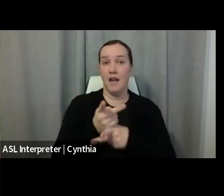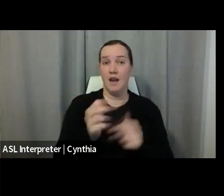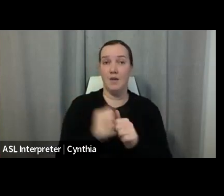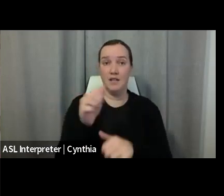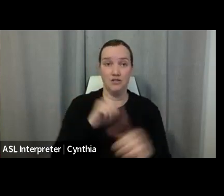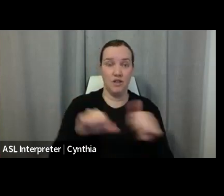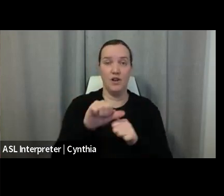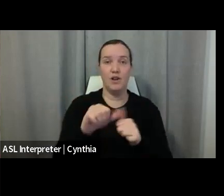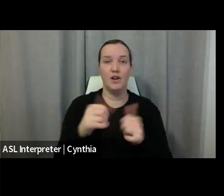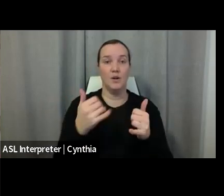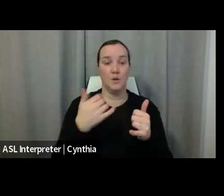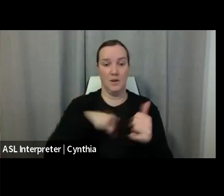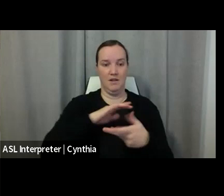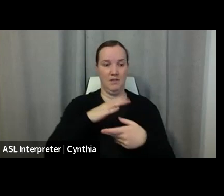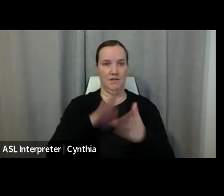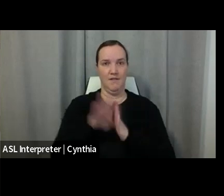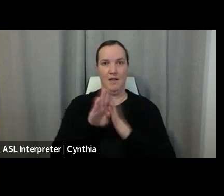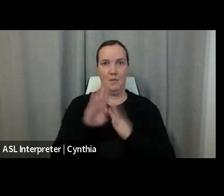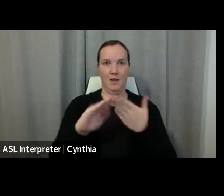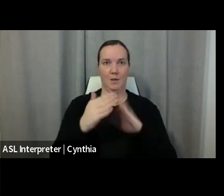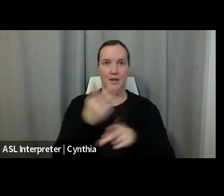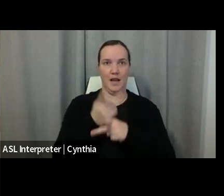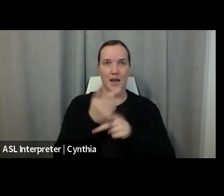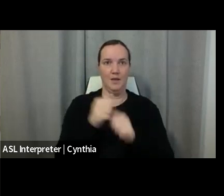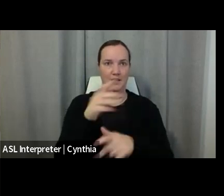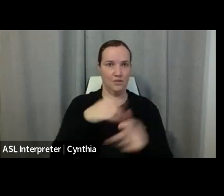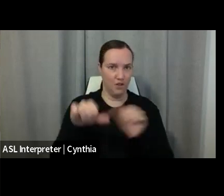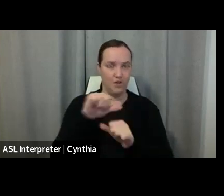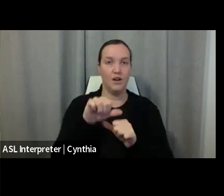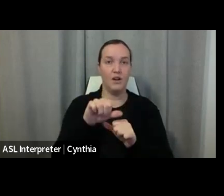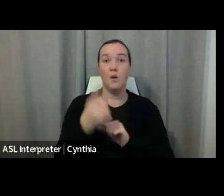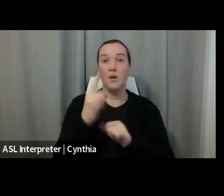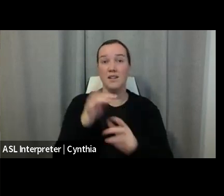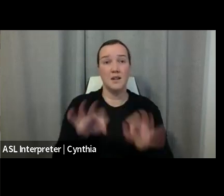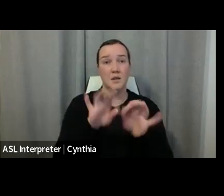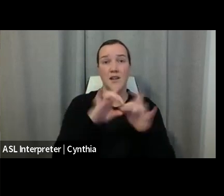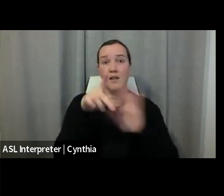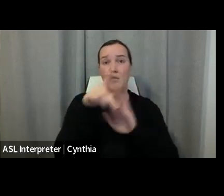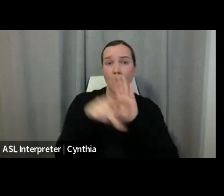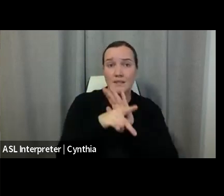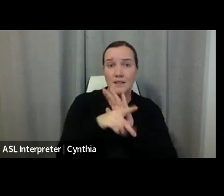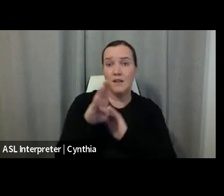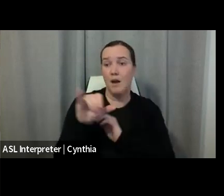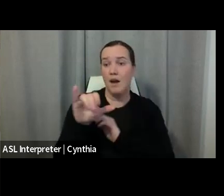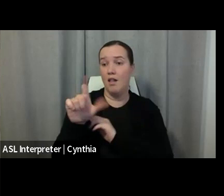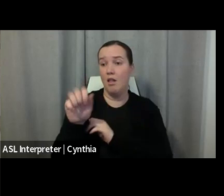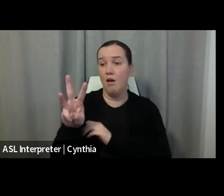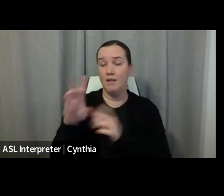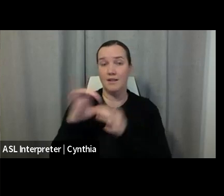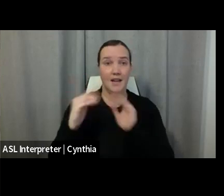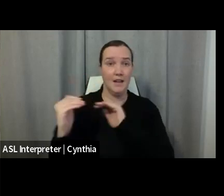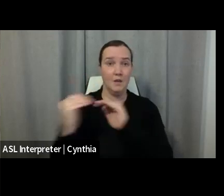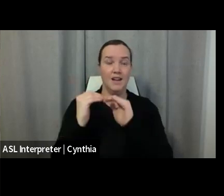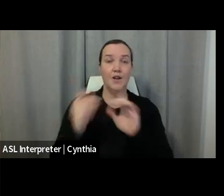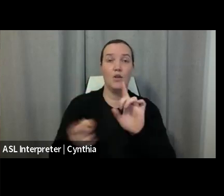creating collective care with each other. And one of the hallmarks of your policies and even the bylaws of equity is really that the